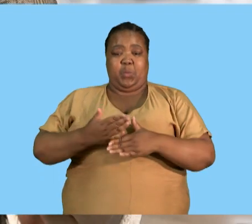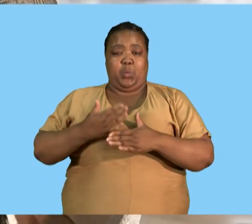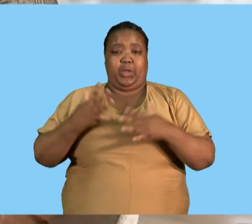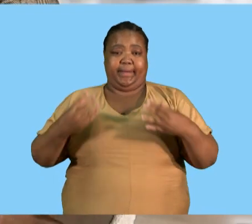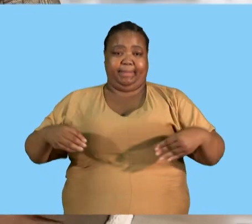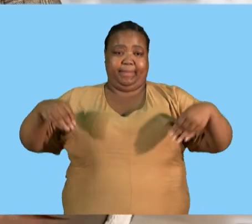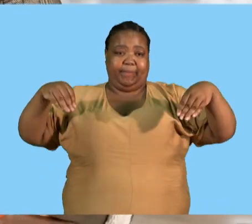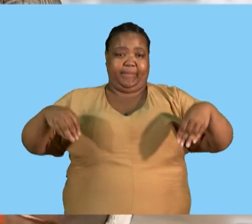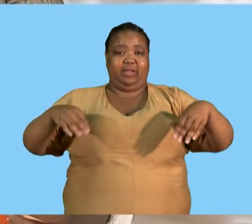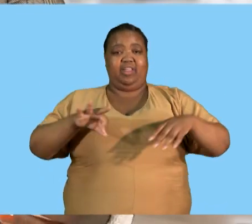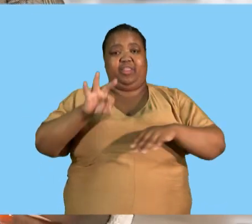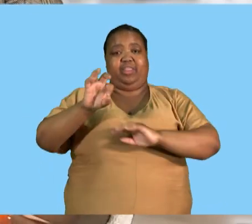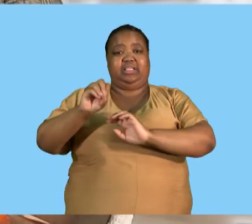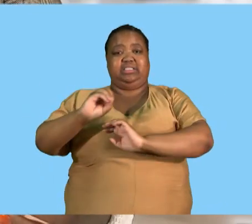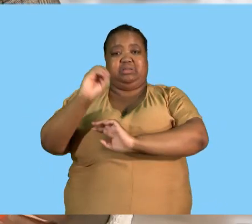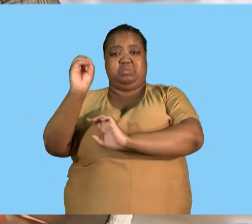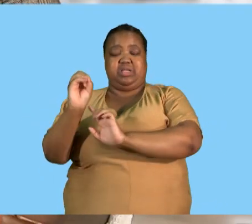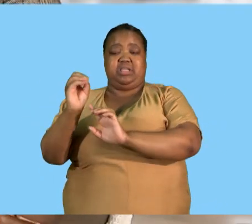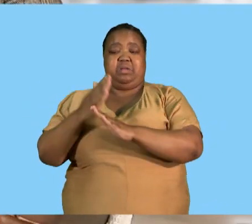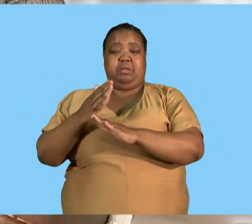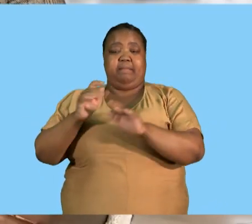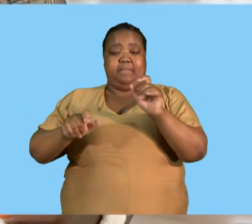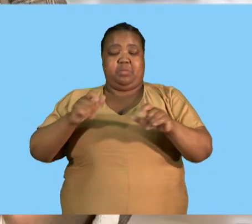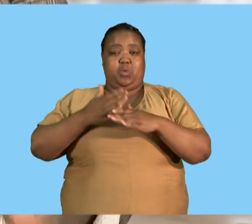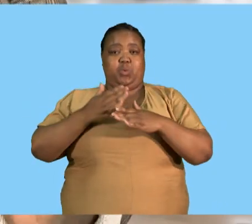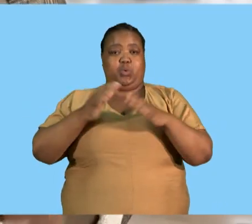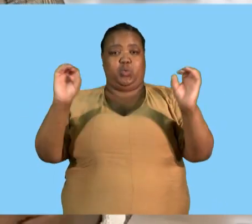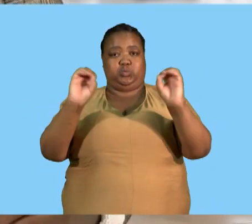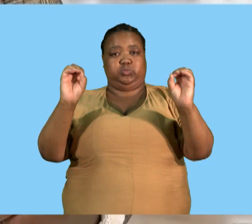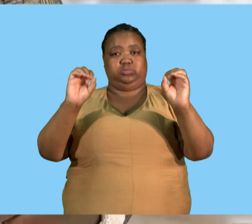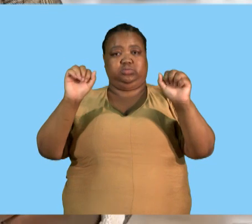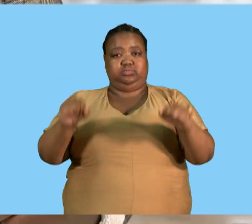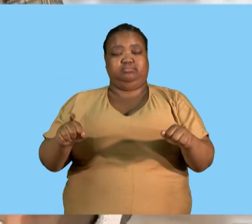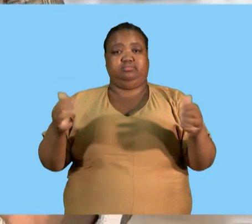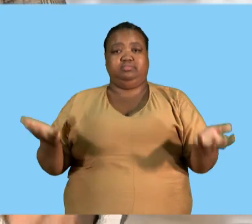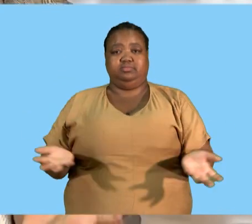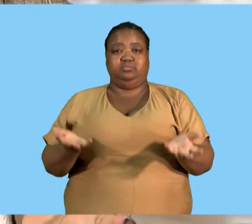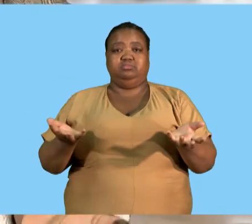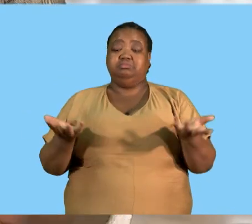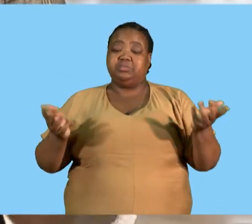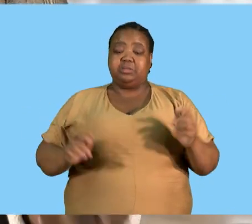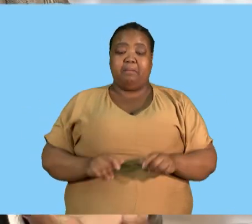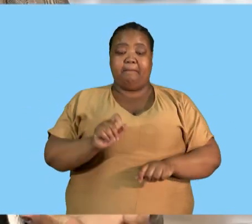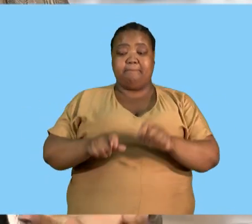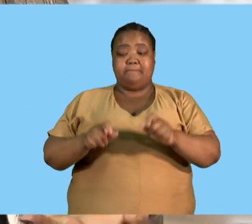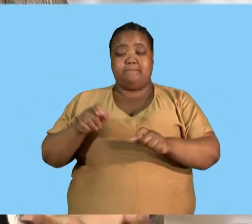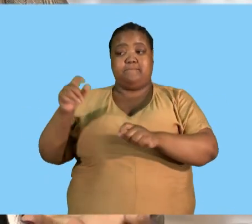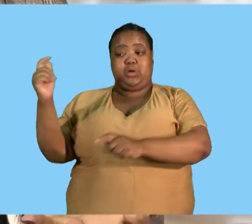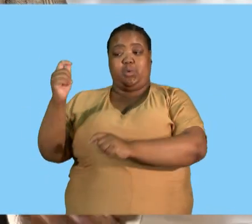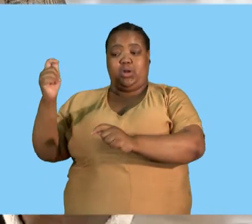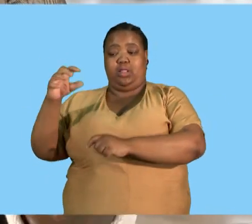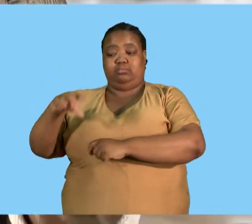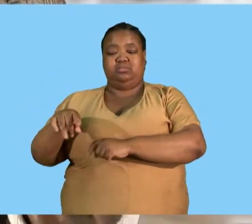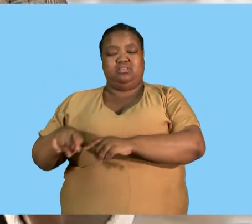right now. It's over 30%. So now some consumers in rural areas have little economic power. Probably they're not